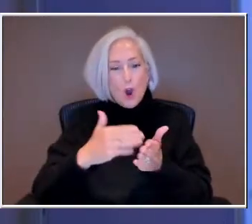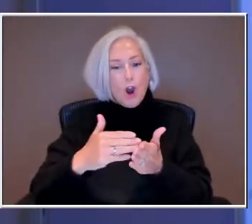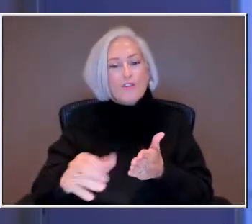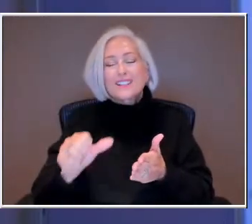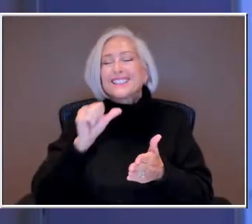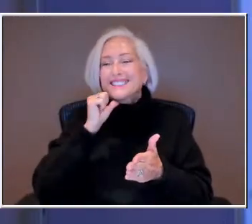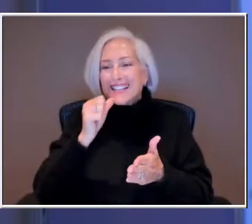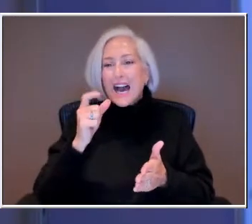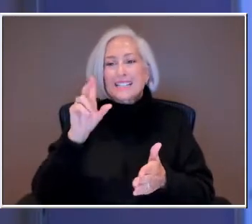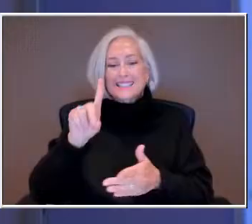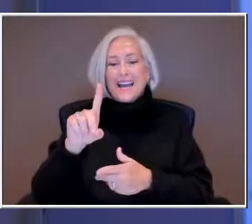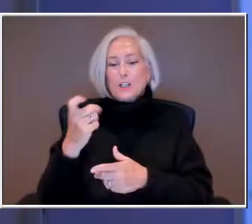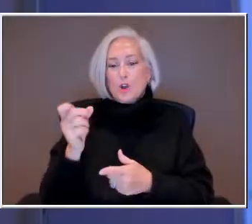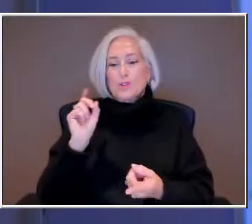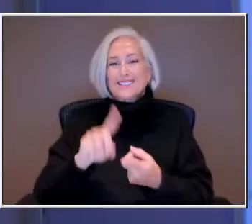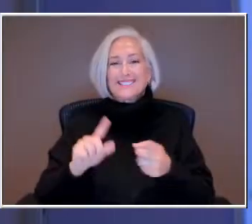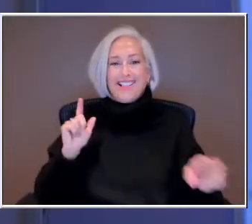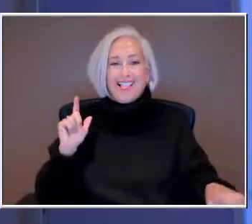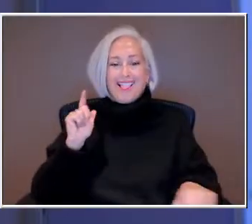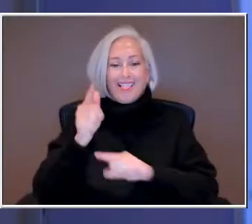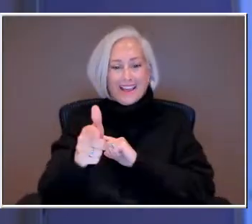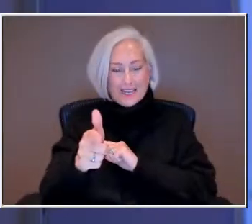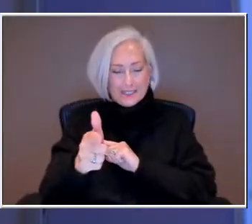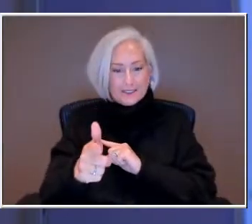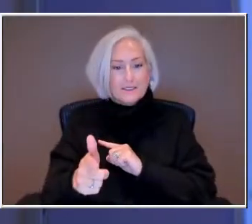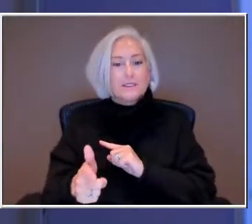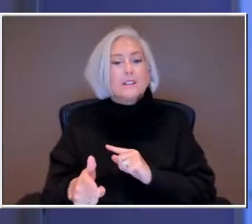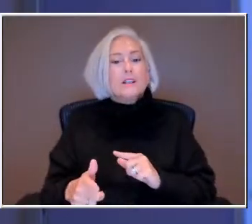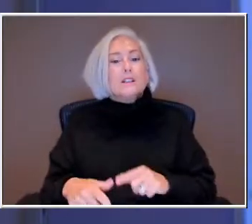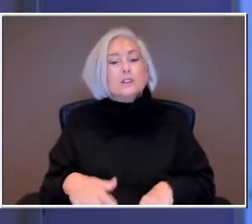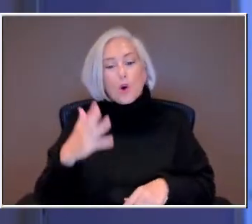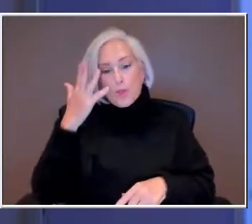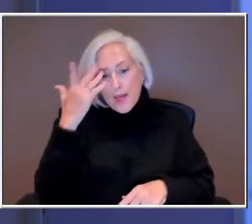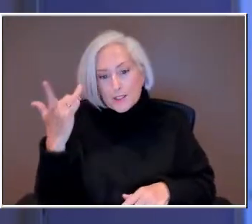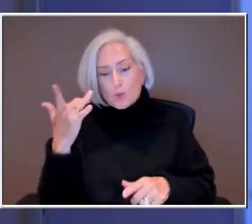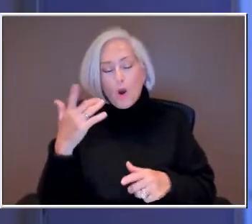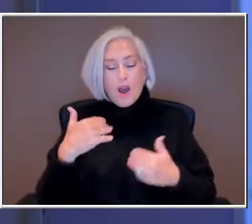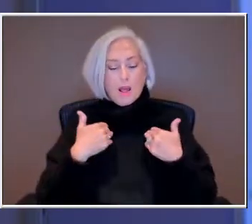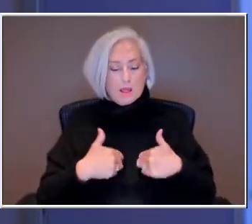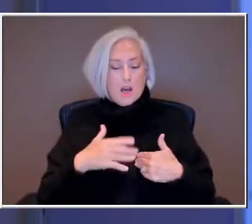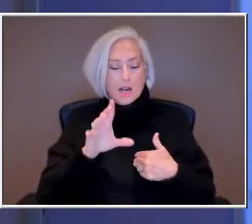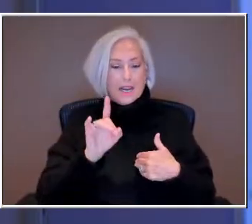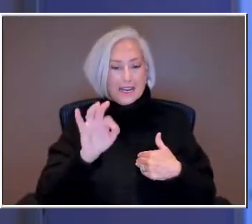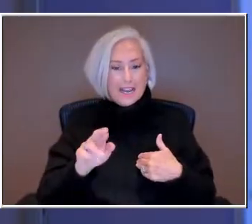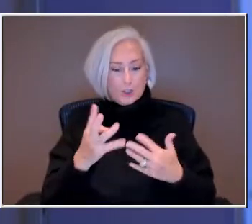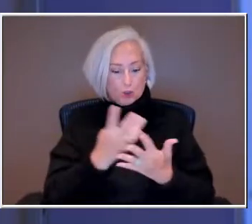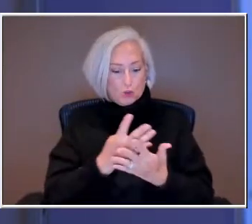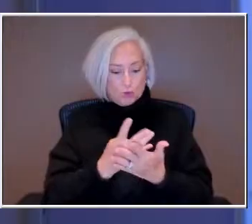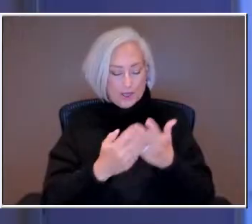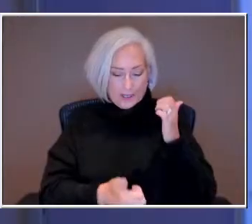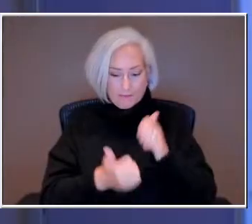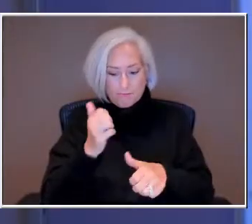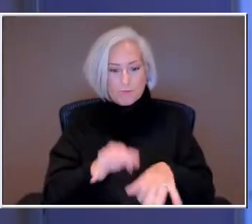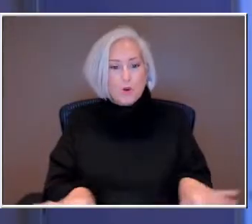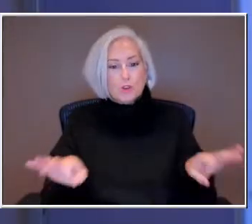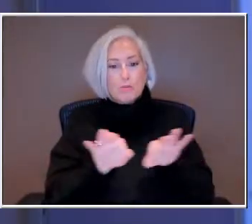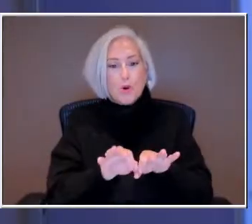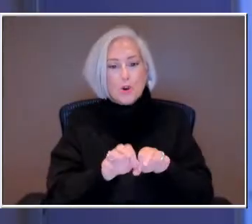later stages. So things like lung cancer screening are so vitally important to being able to pick it up when it's not causing any symptoms. But